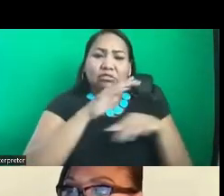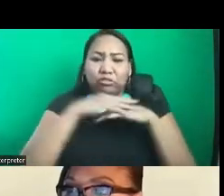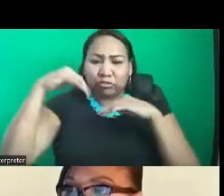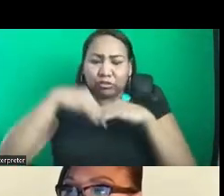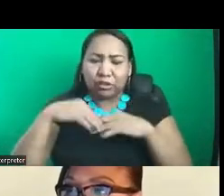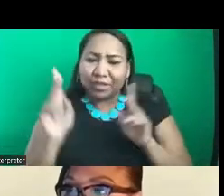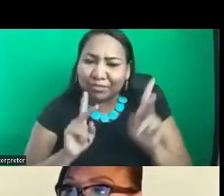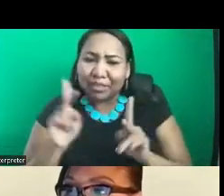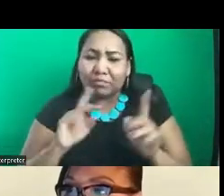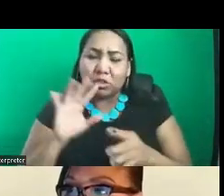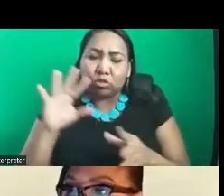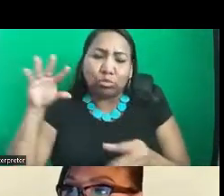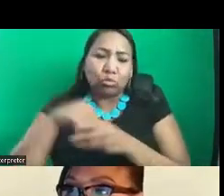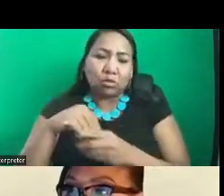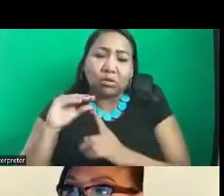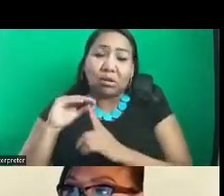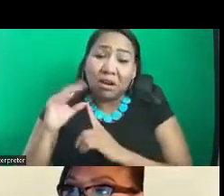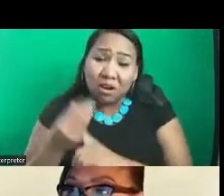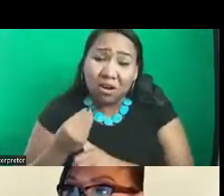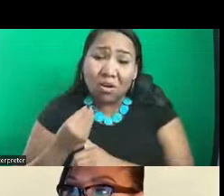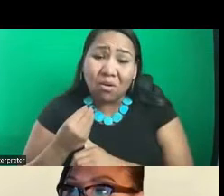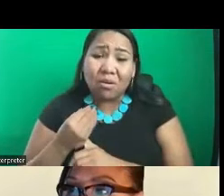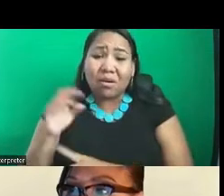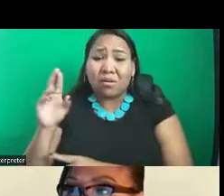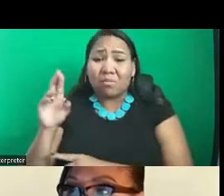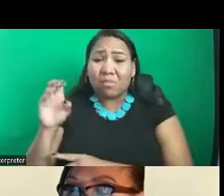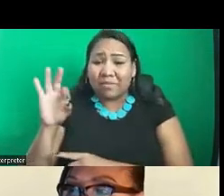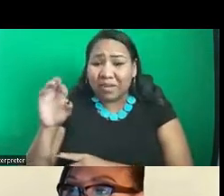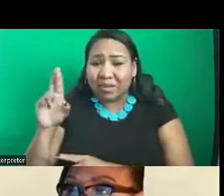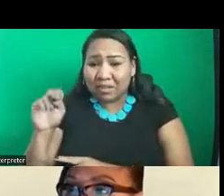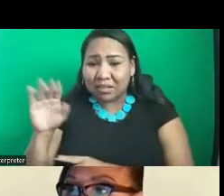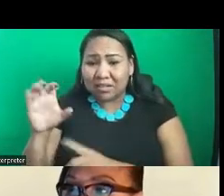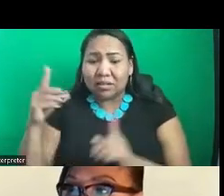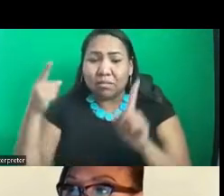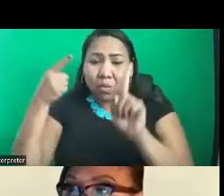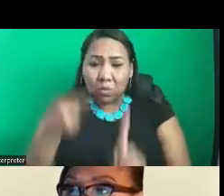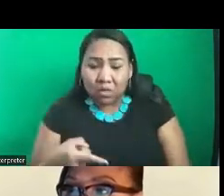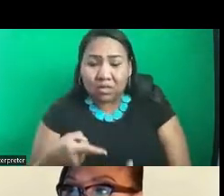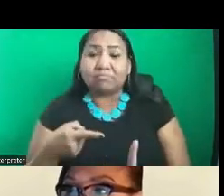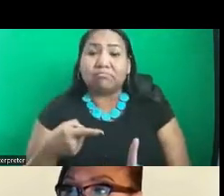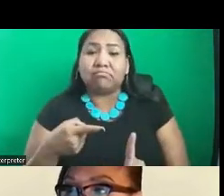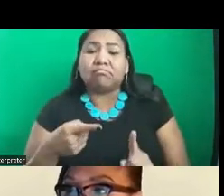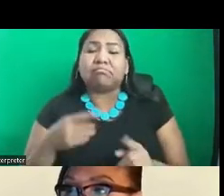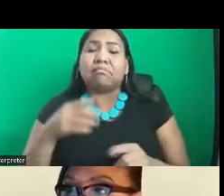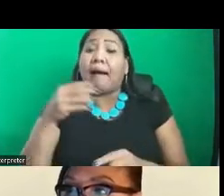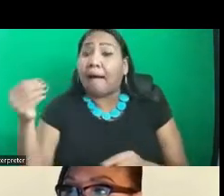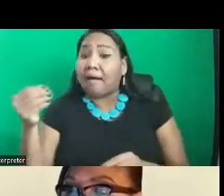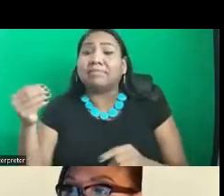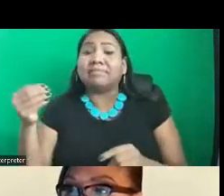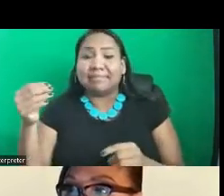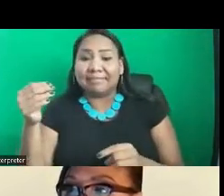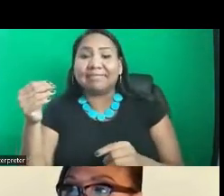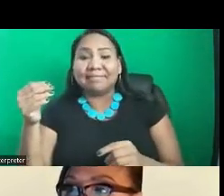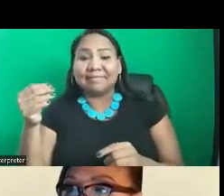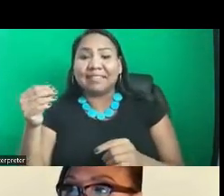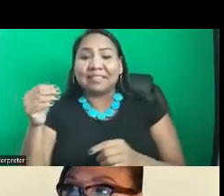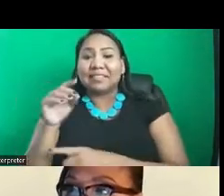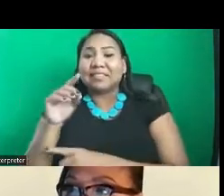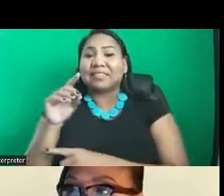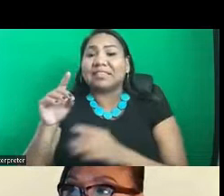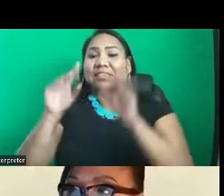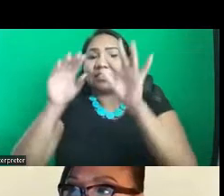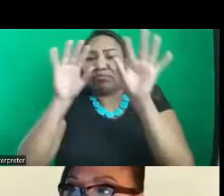cultural reference points with art, quotations, decor, things that are familiar to students,